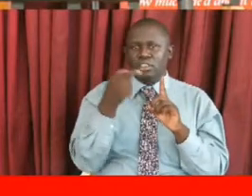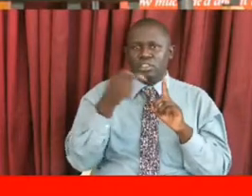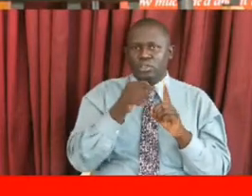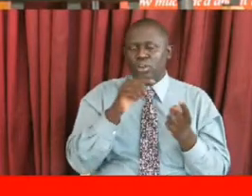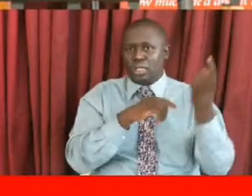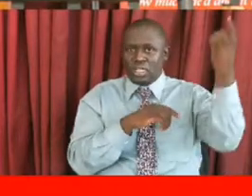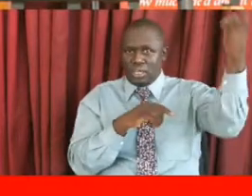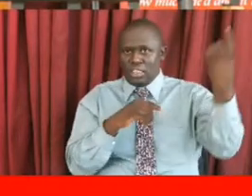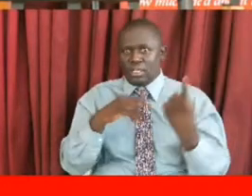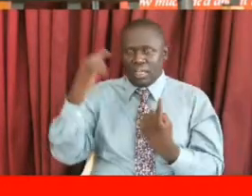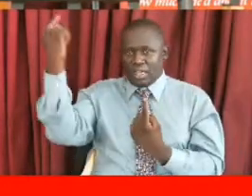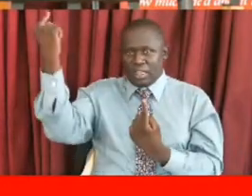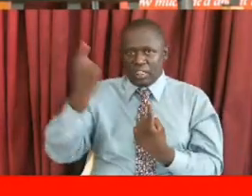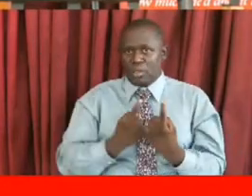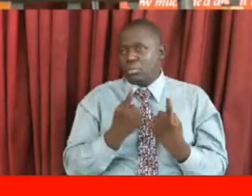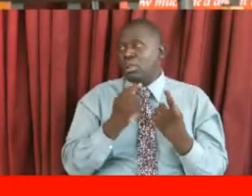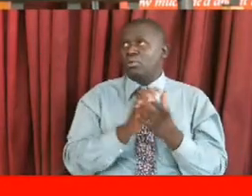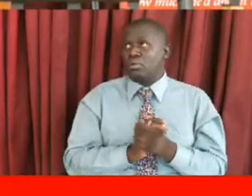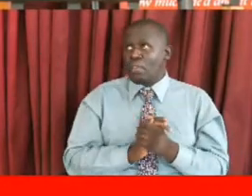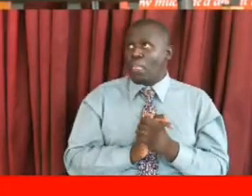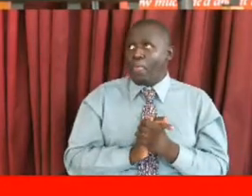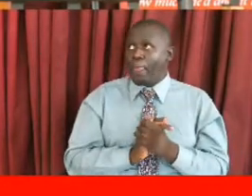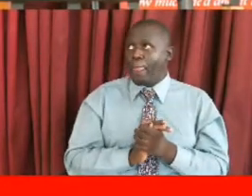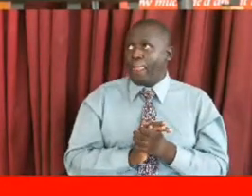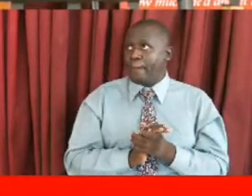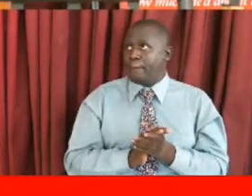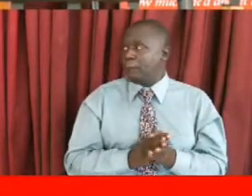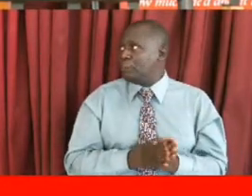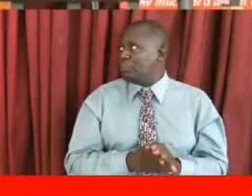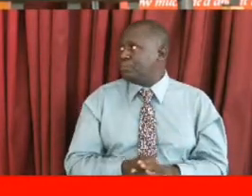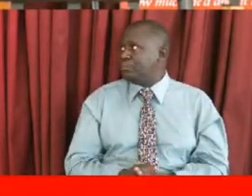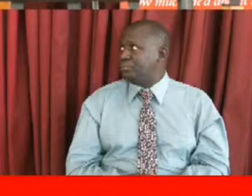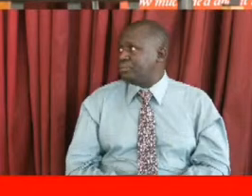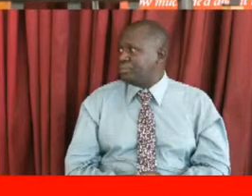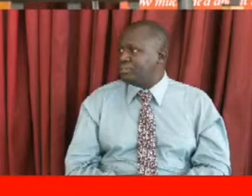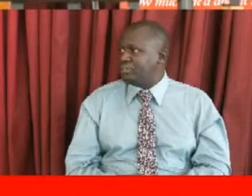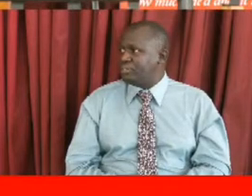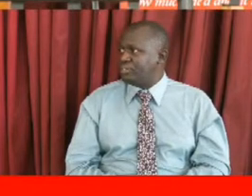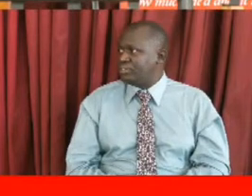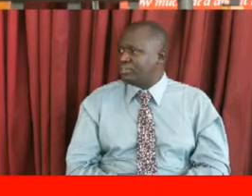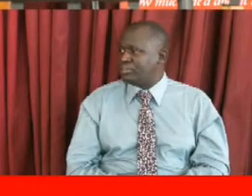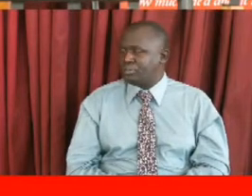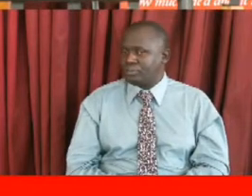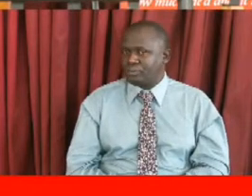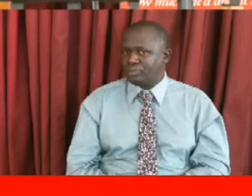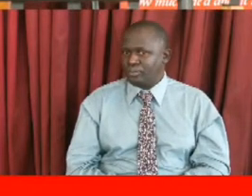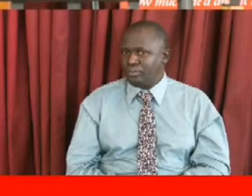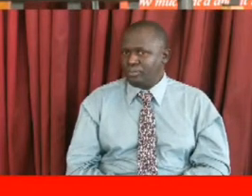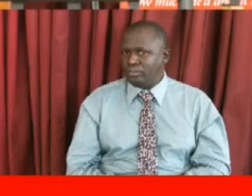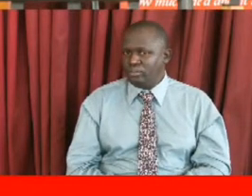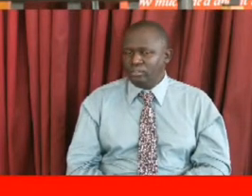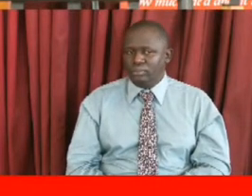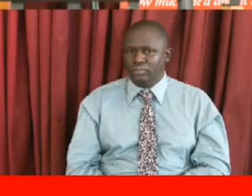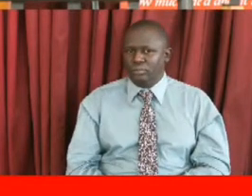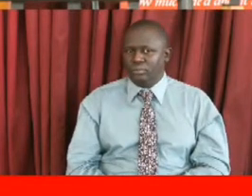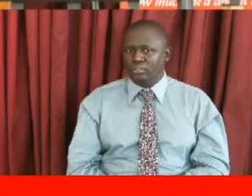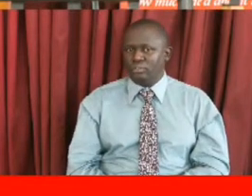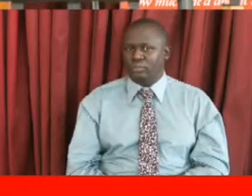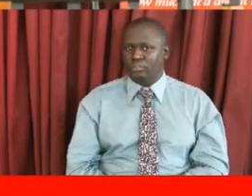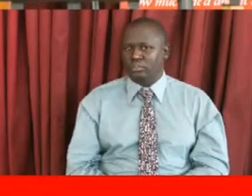came down amen amen